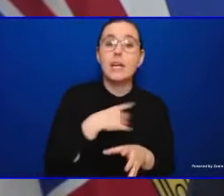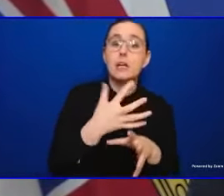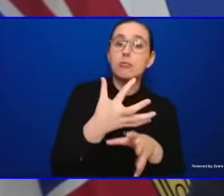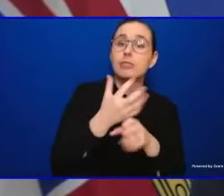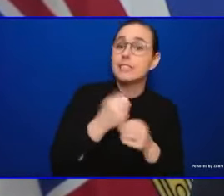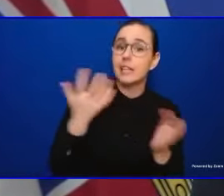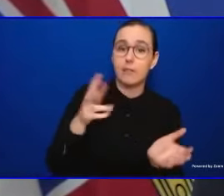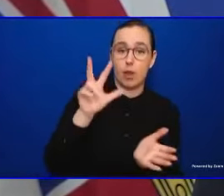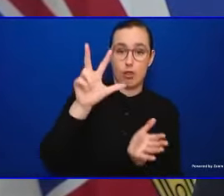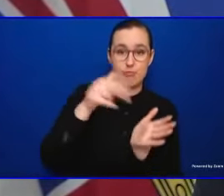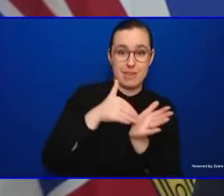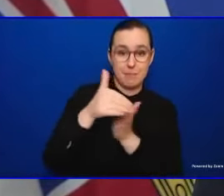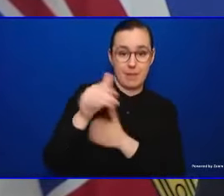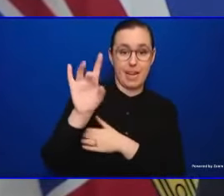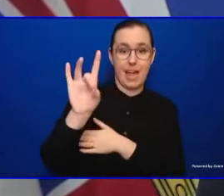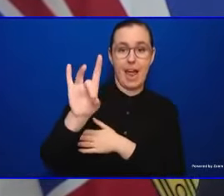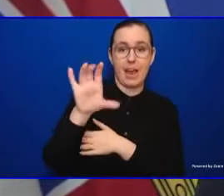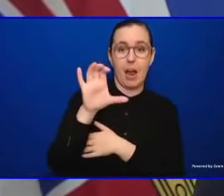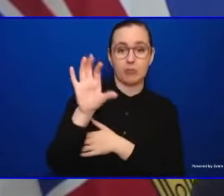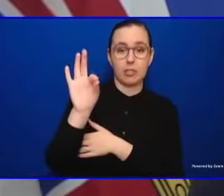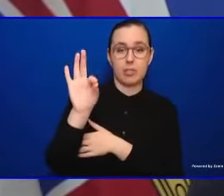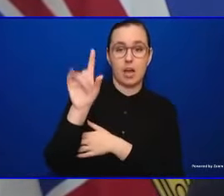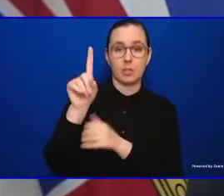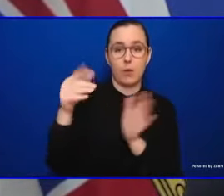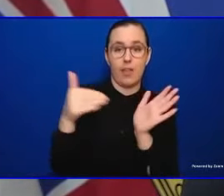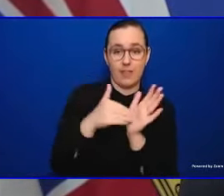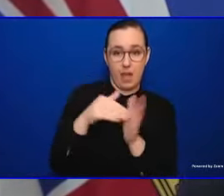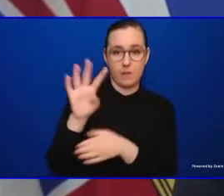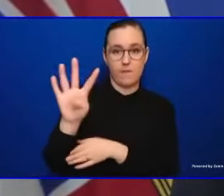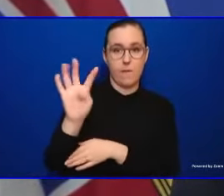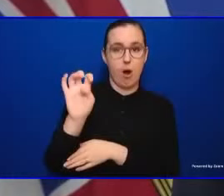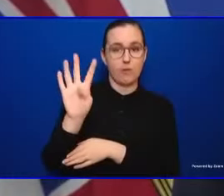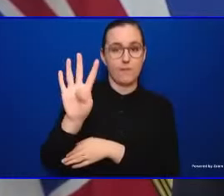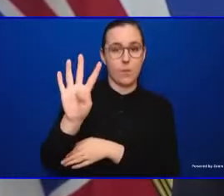3,891,447 rapid tests and deployed